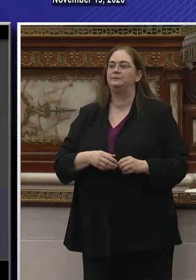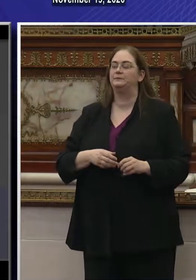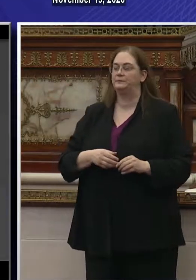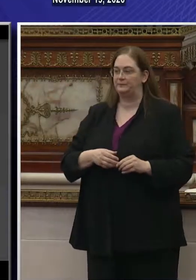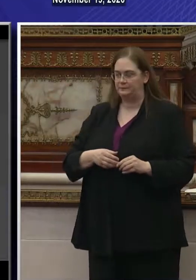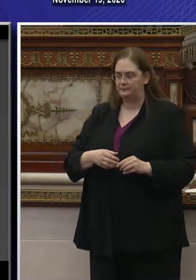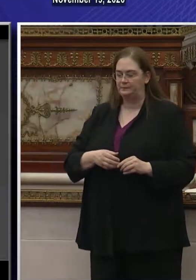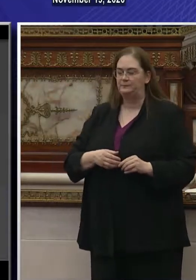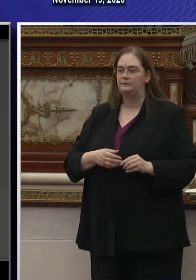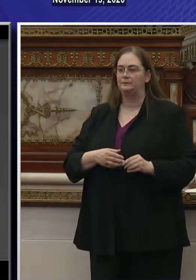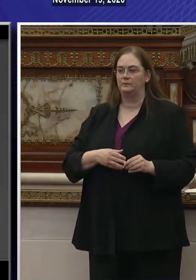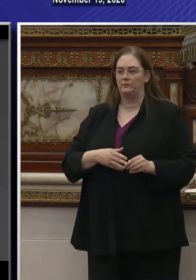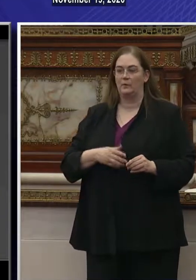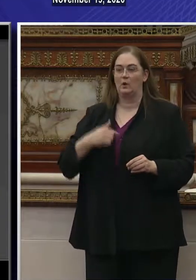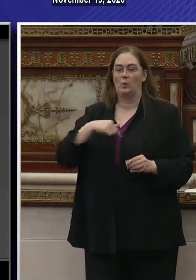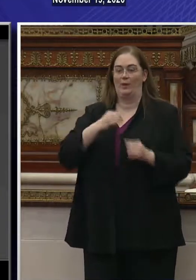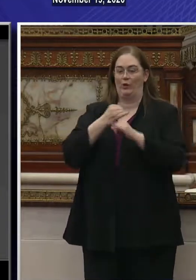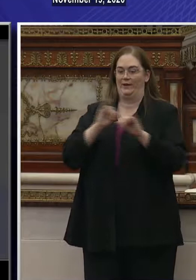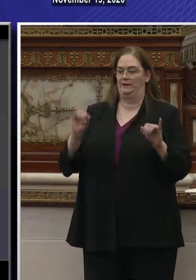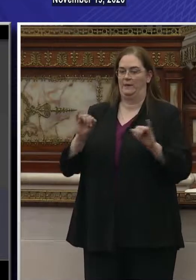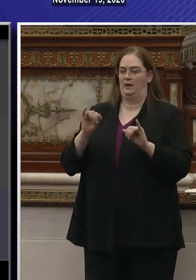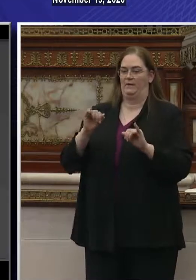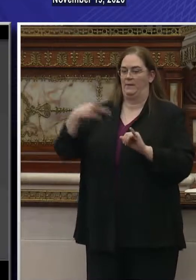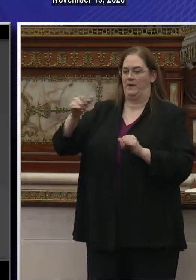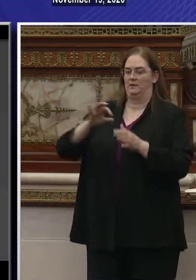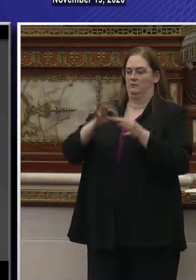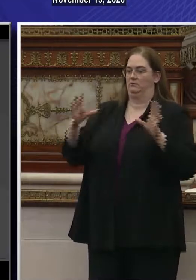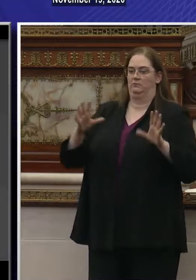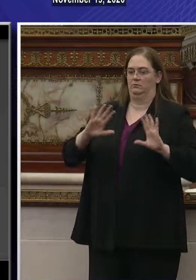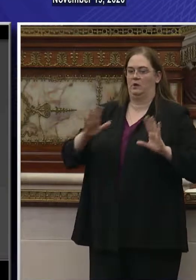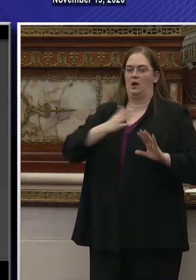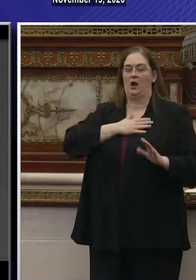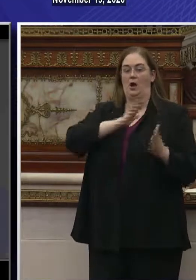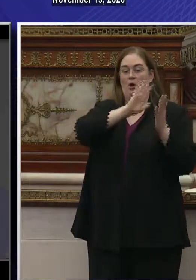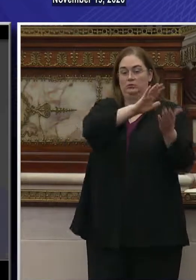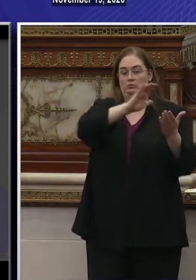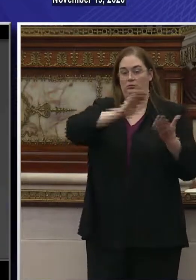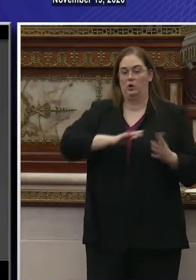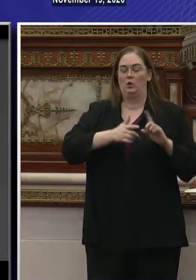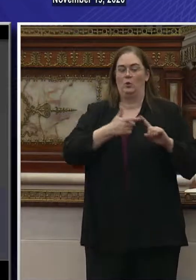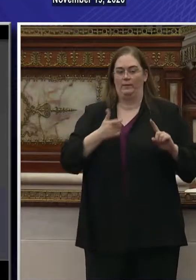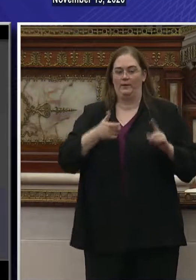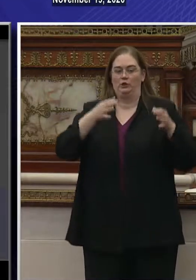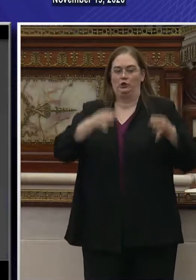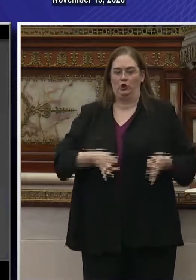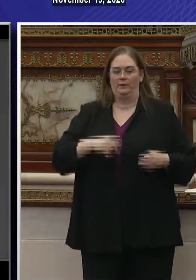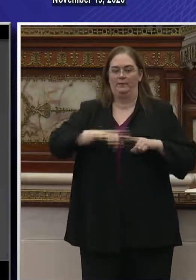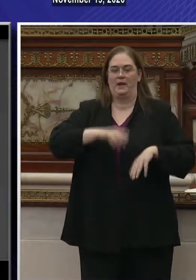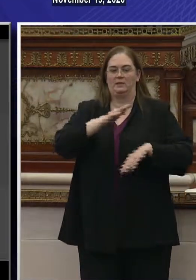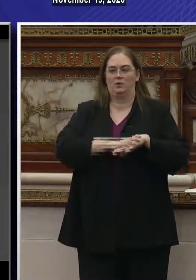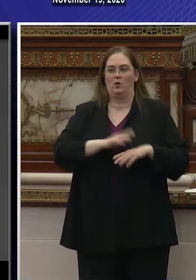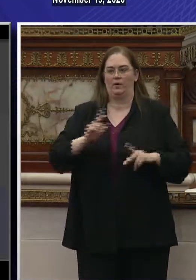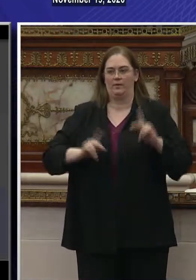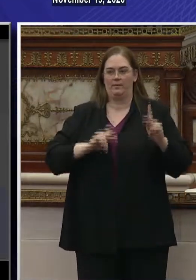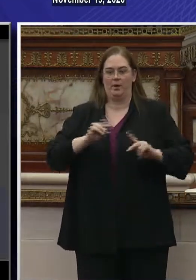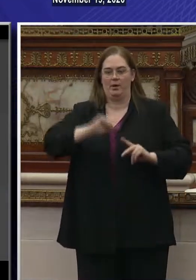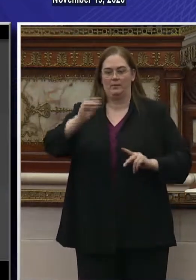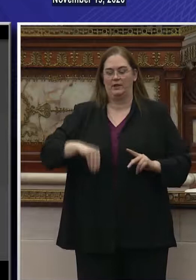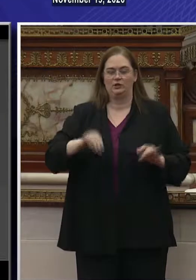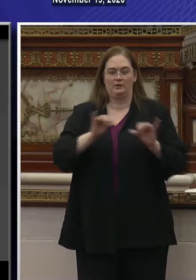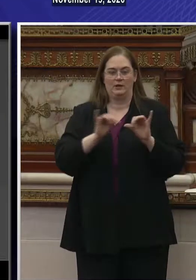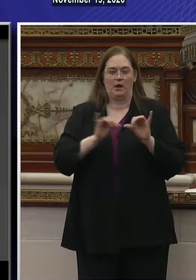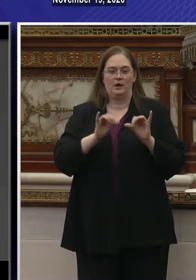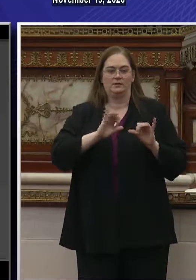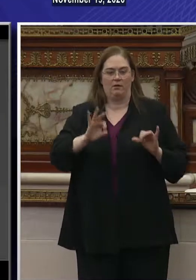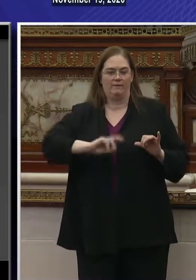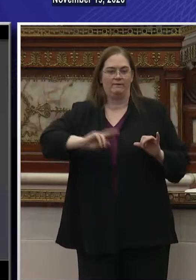So we are independent from Pennsylvania. Our dose allocation will be determined based on the population size